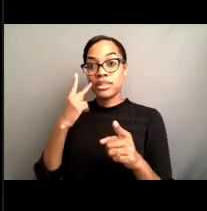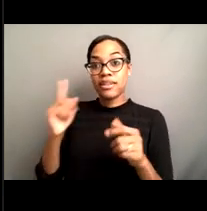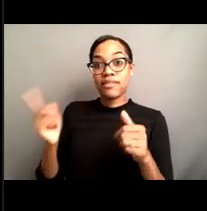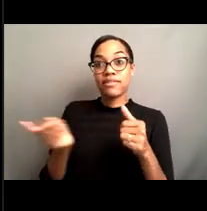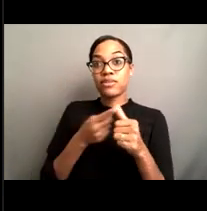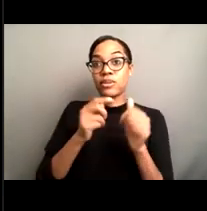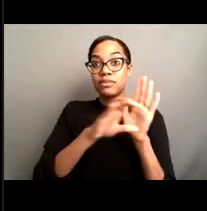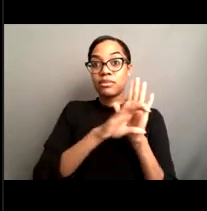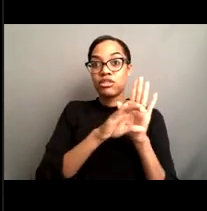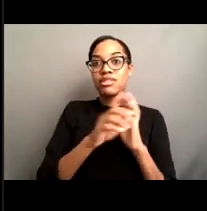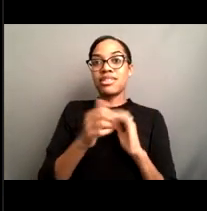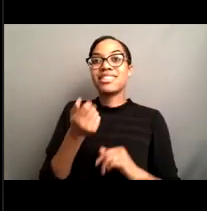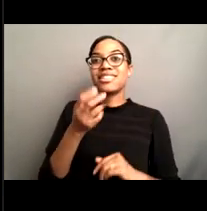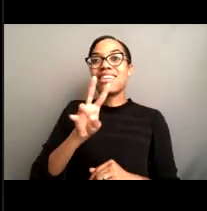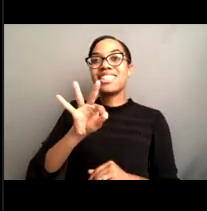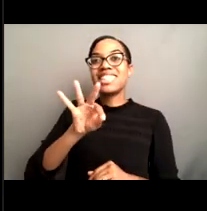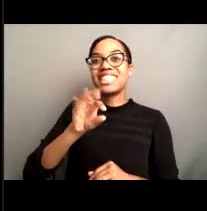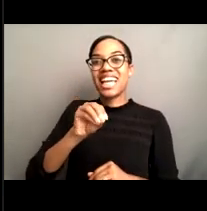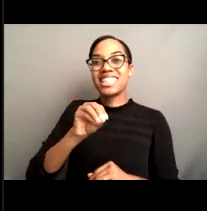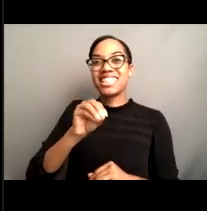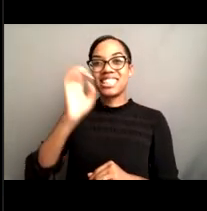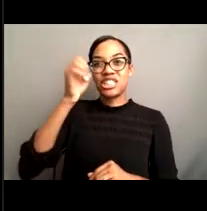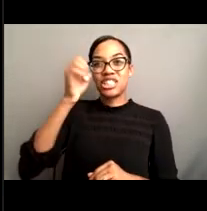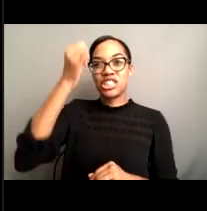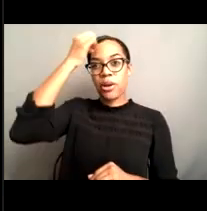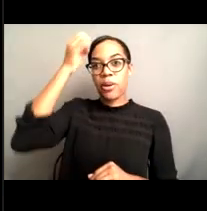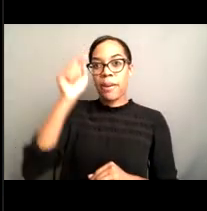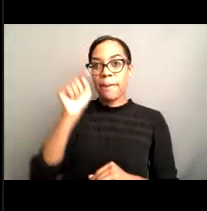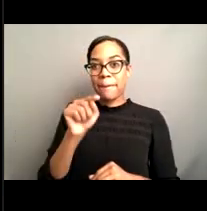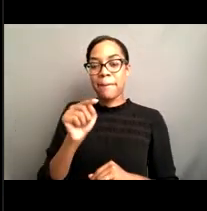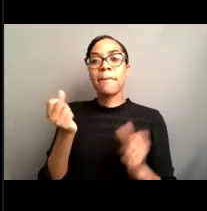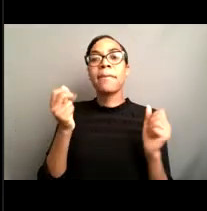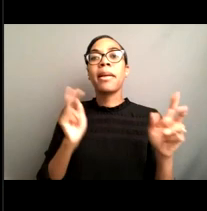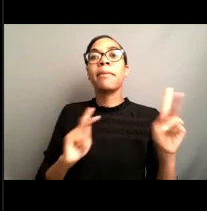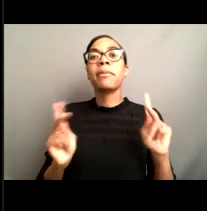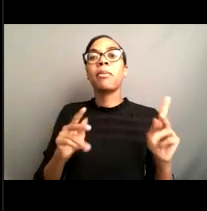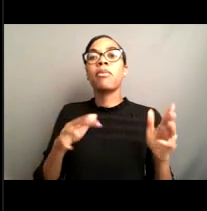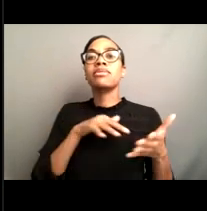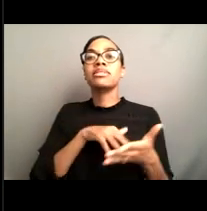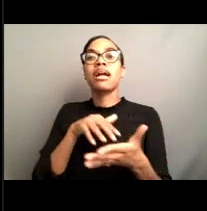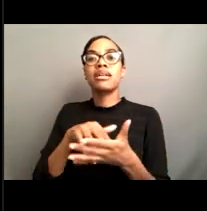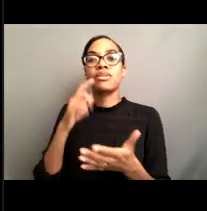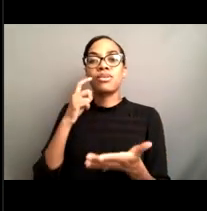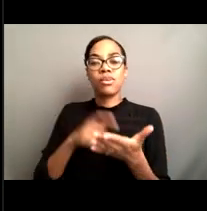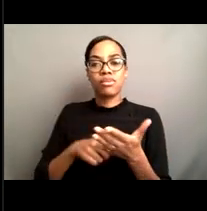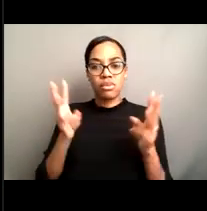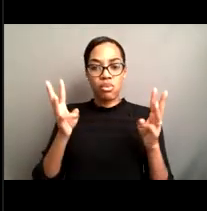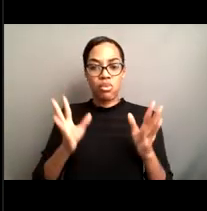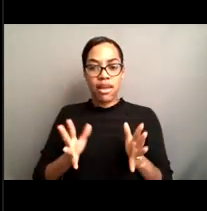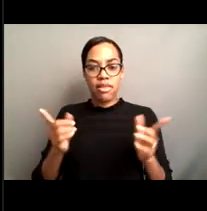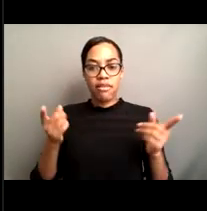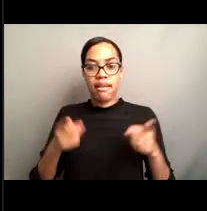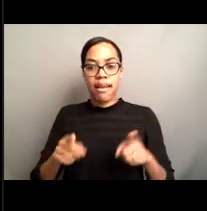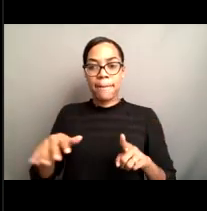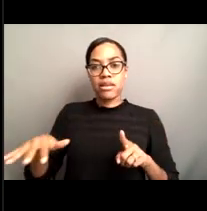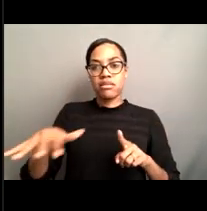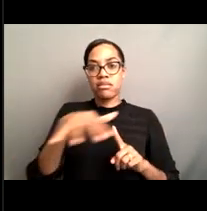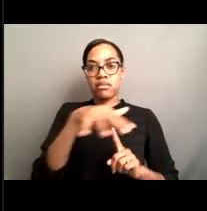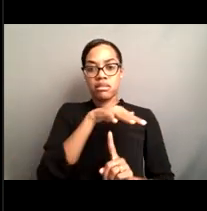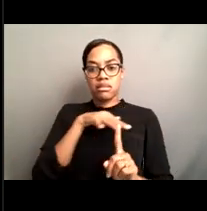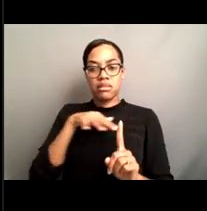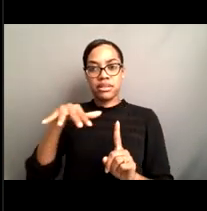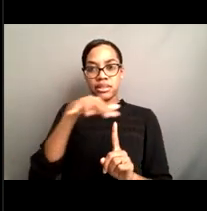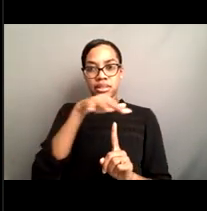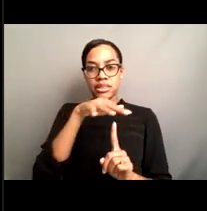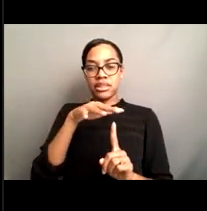Europe. You know, everybody recognized that the weather we see here at the ground comes from above our heads. You know, rain comes from the clouds and lightning